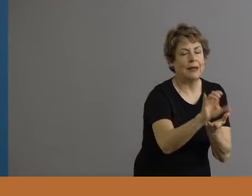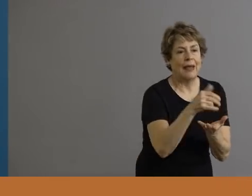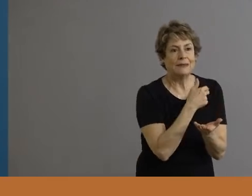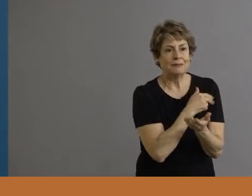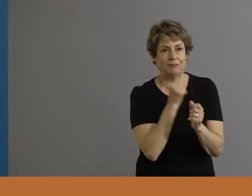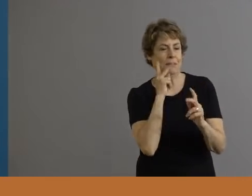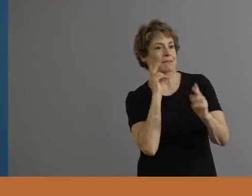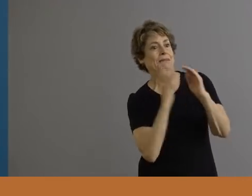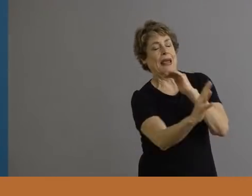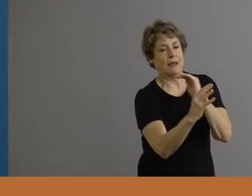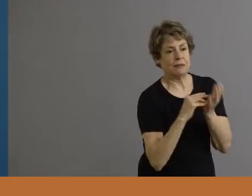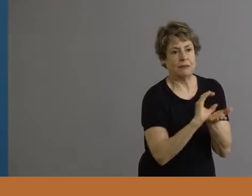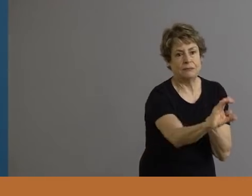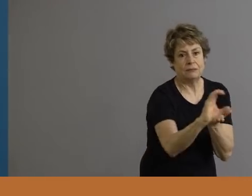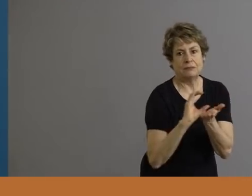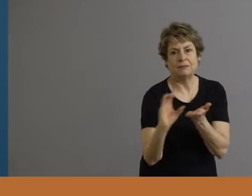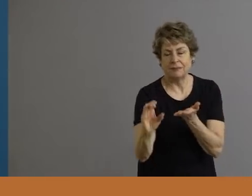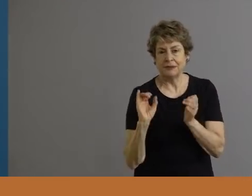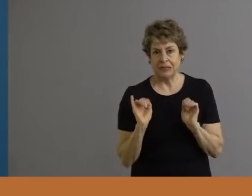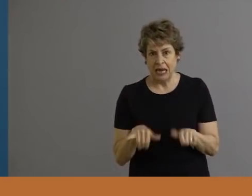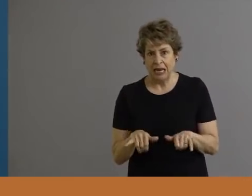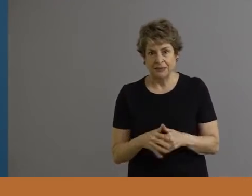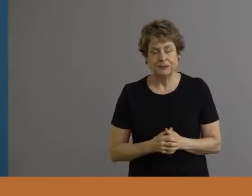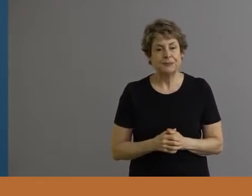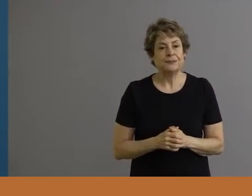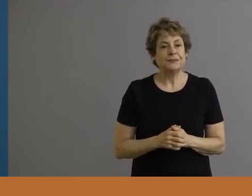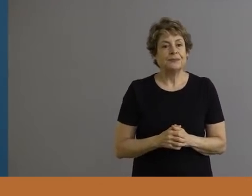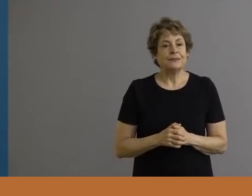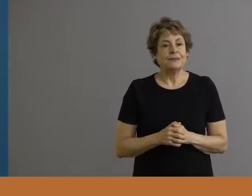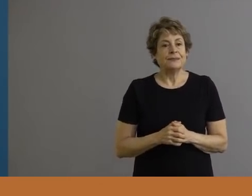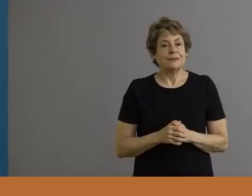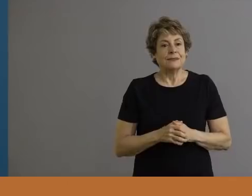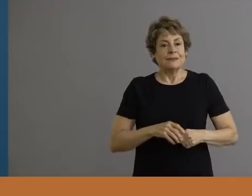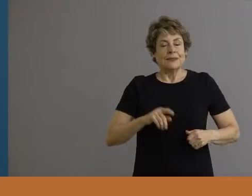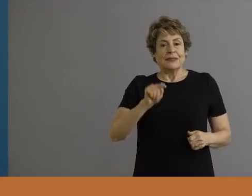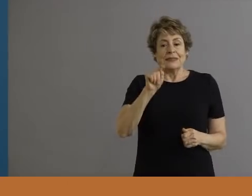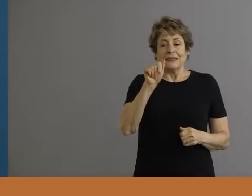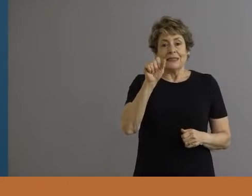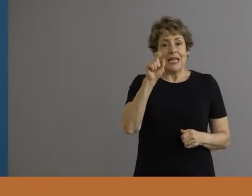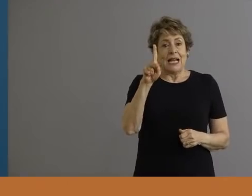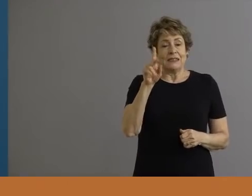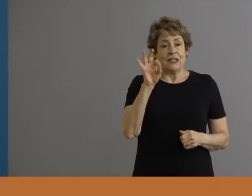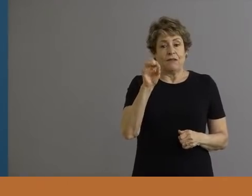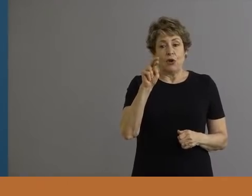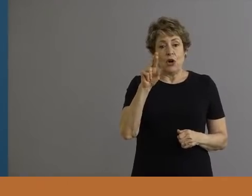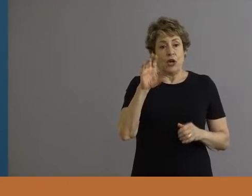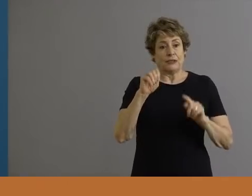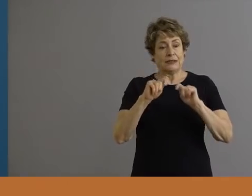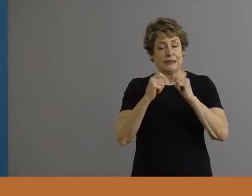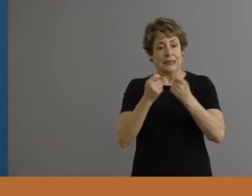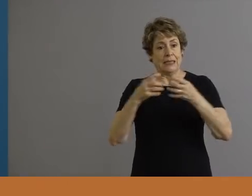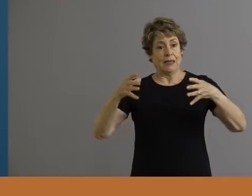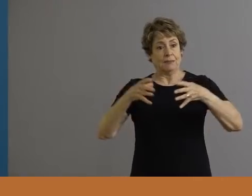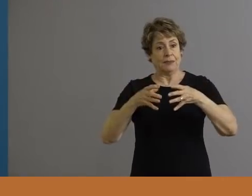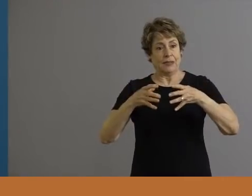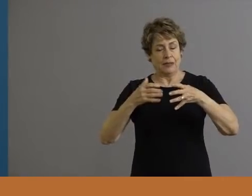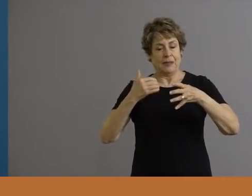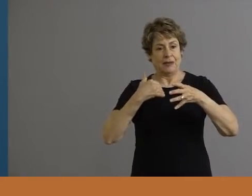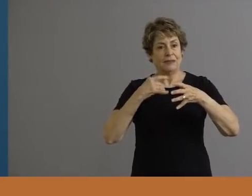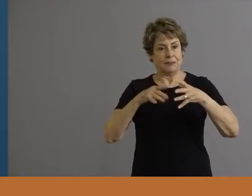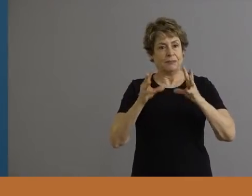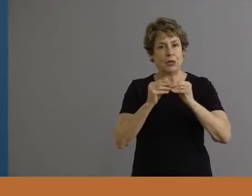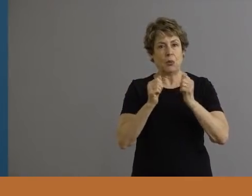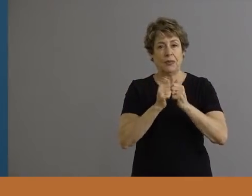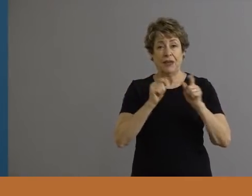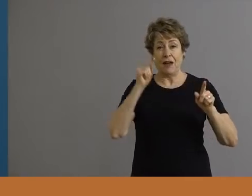a task force med working with the governor's office, Dr. Chris, and the community on testing. Two specific things we're doing. Just